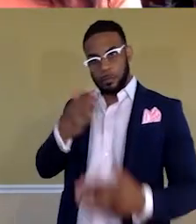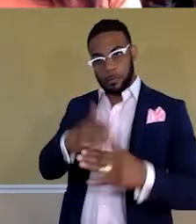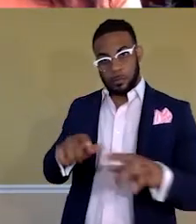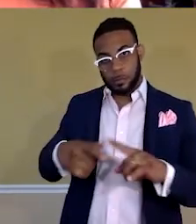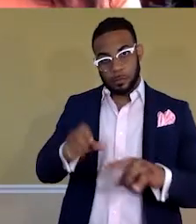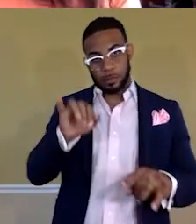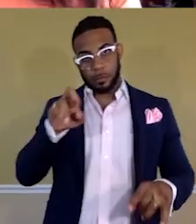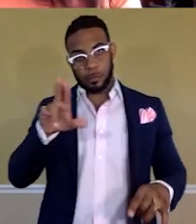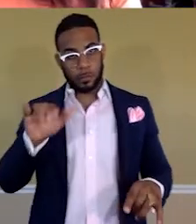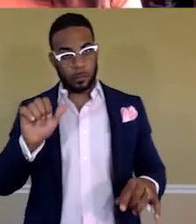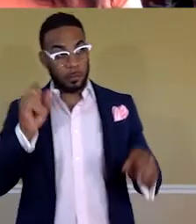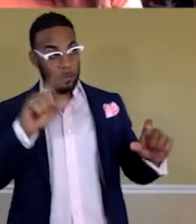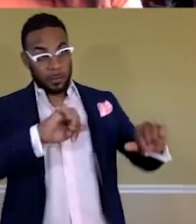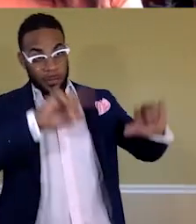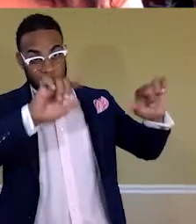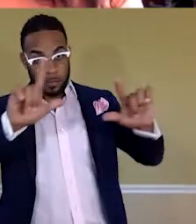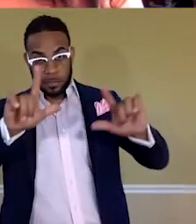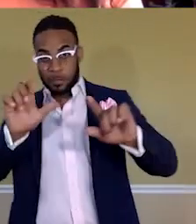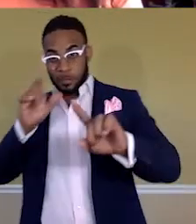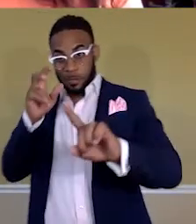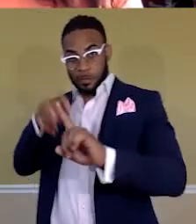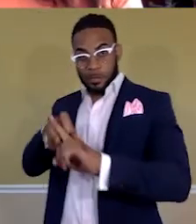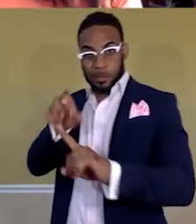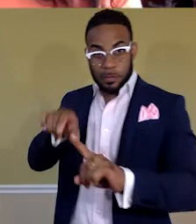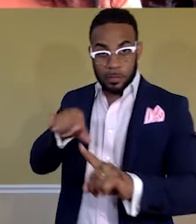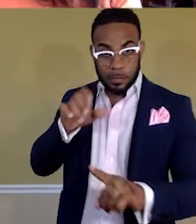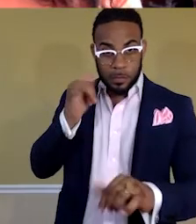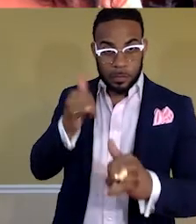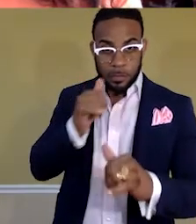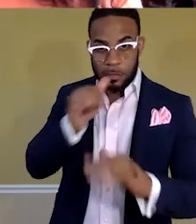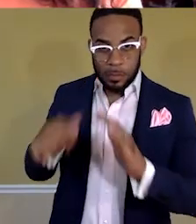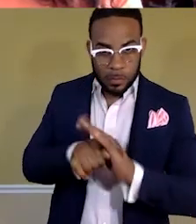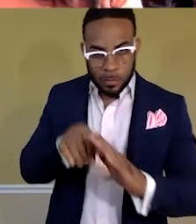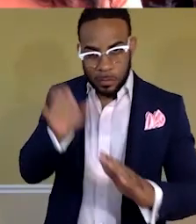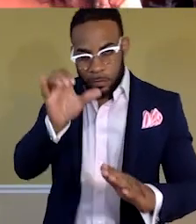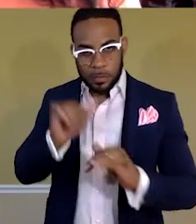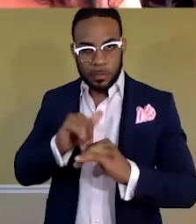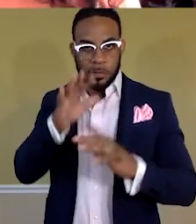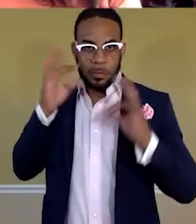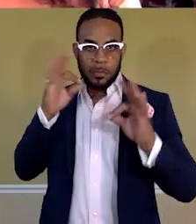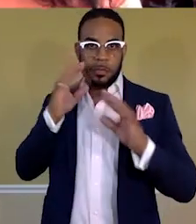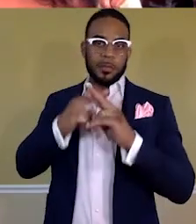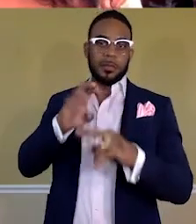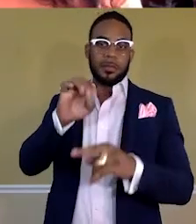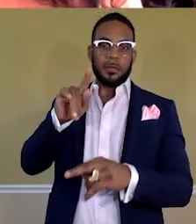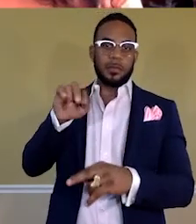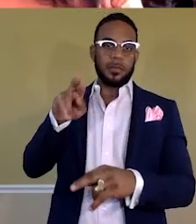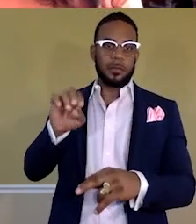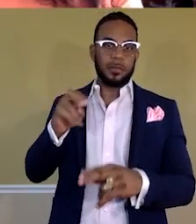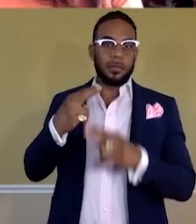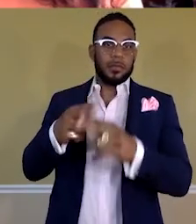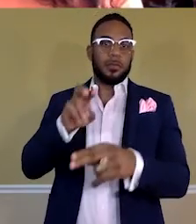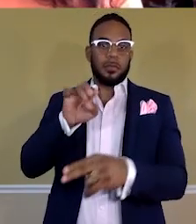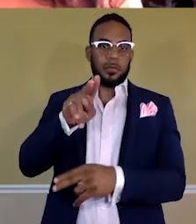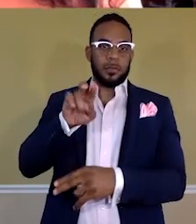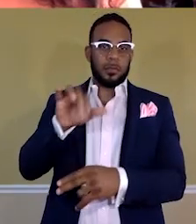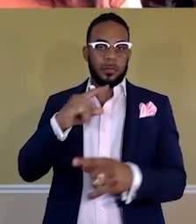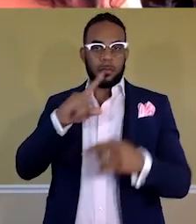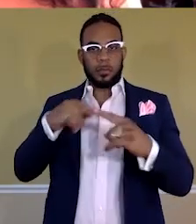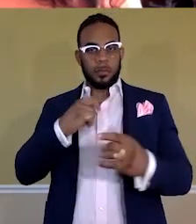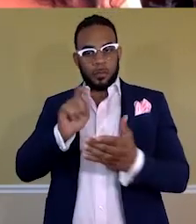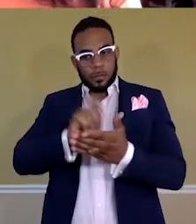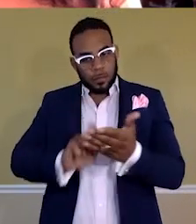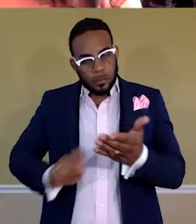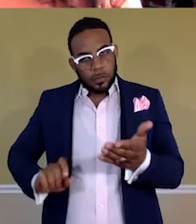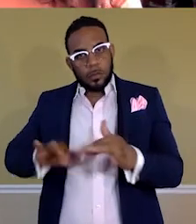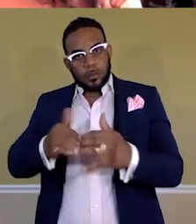staring at too many screens, she can be found playing hide and seek with her cat Coltrane. Brittney today will talk to us about journaling